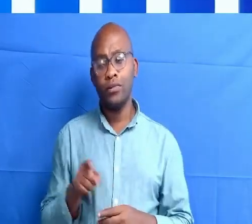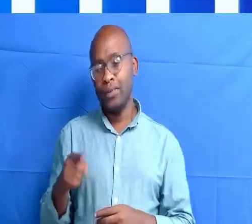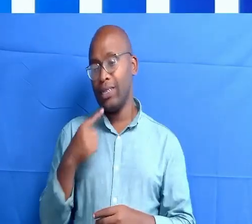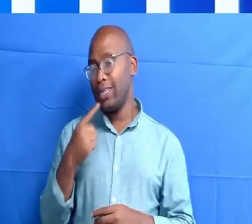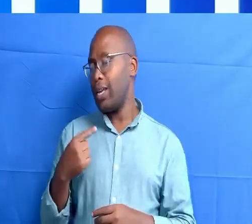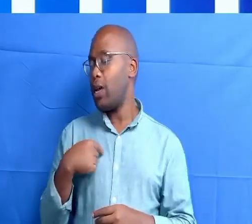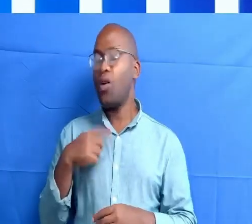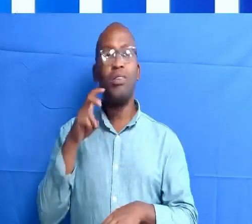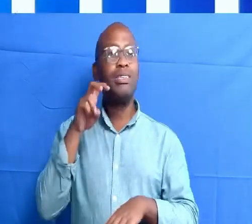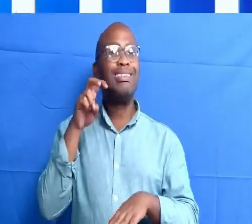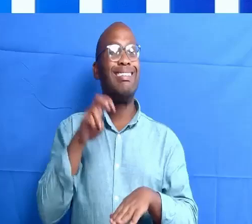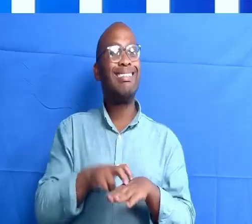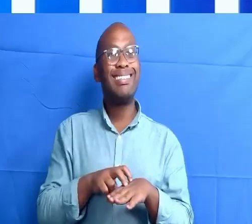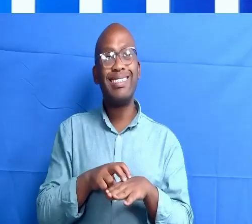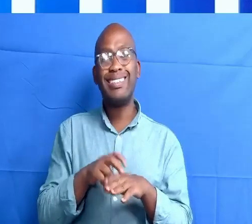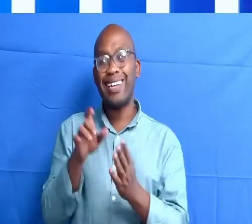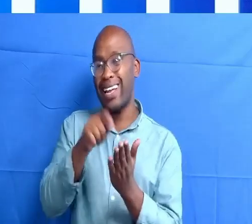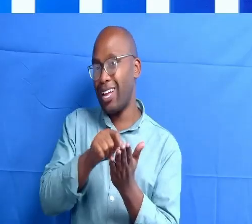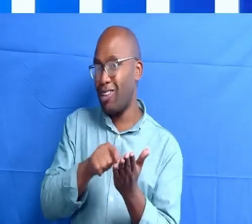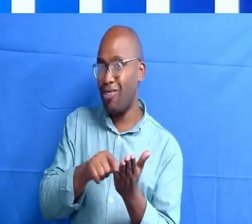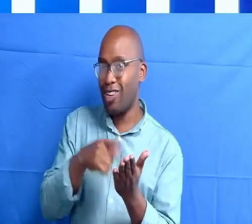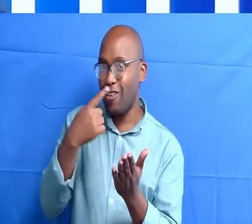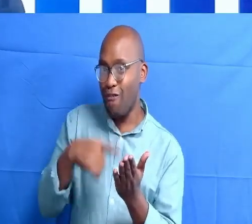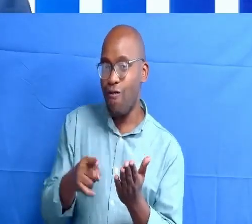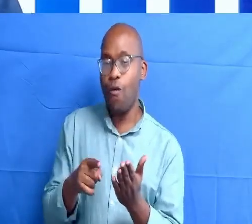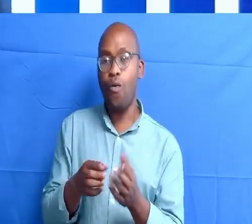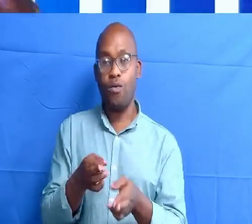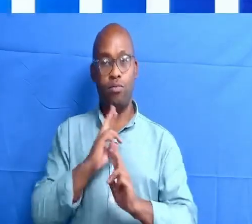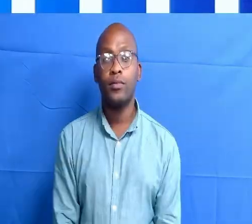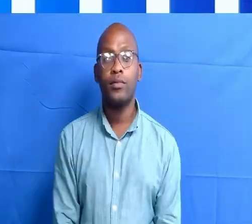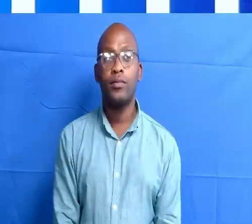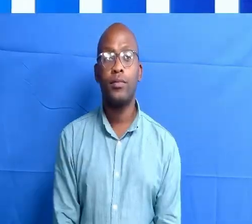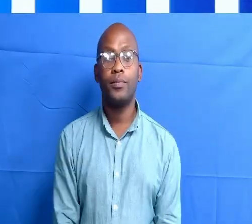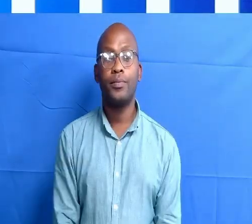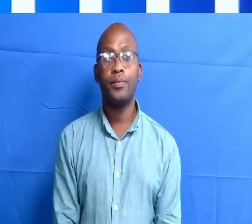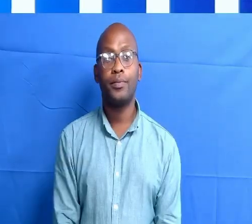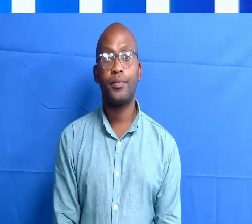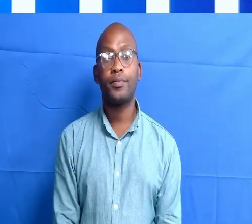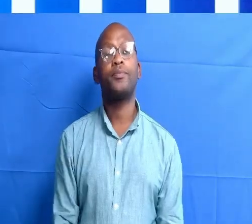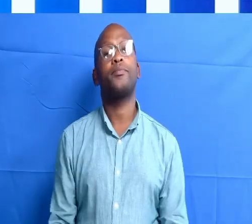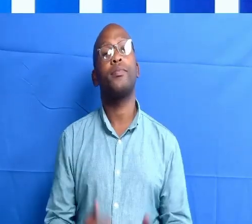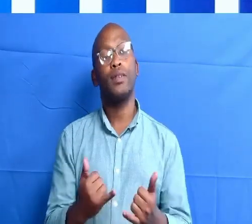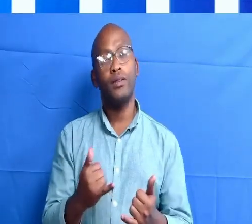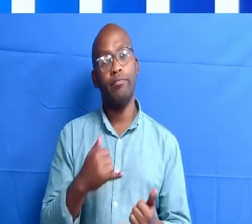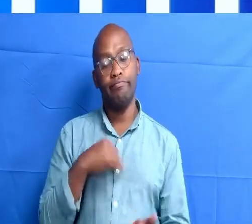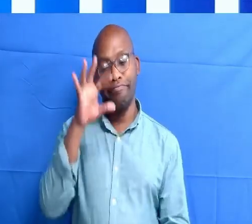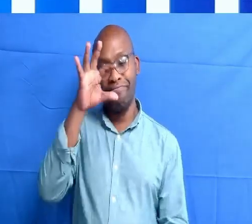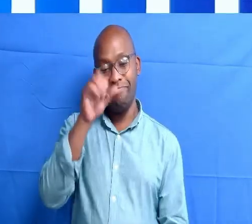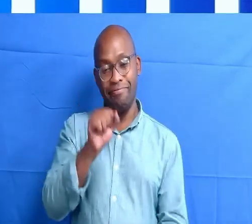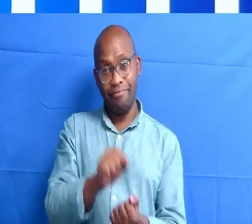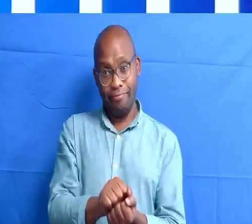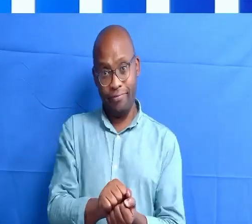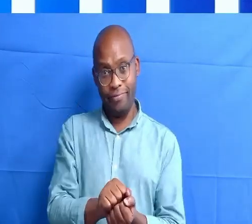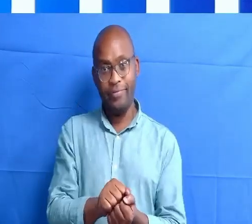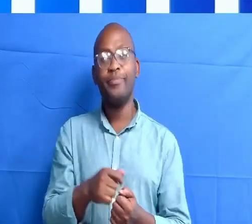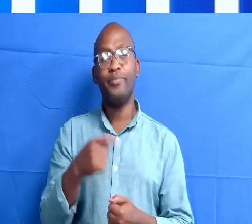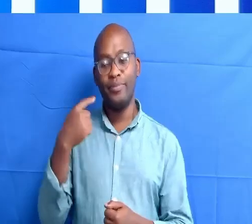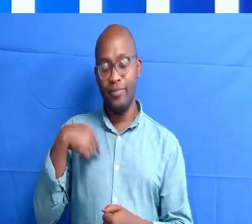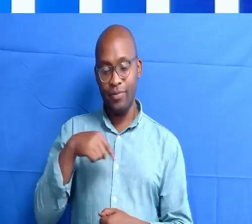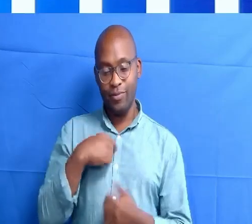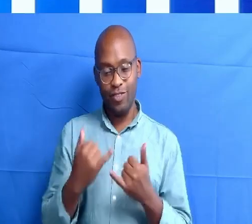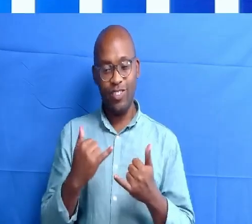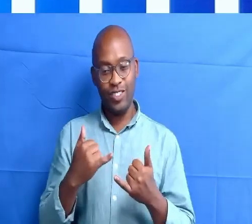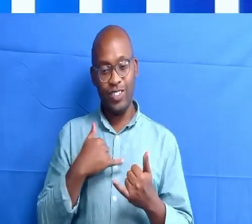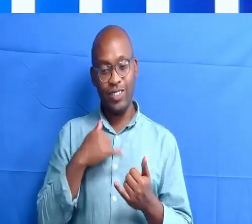need a calculator to do the answer. Thank you. Let me just make the summary. In this lesson, you also have